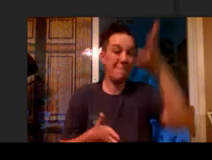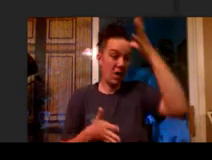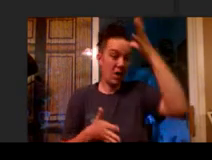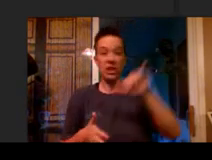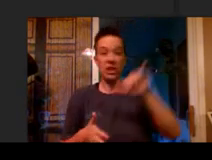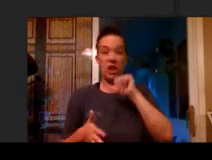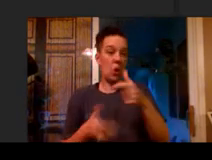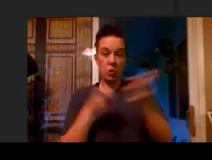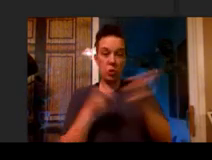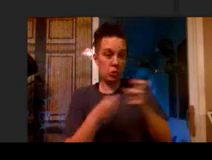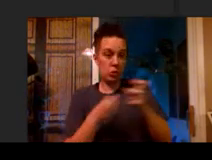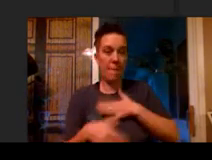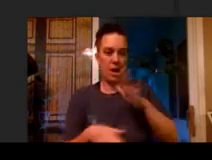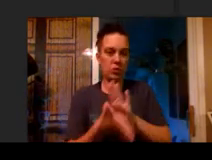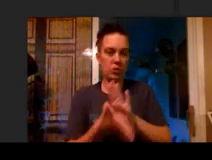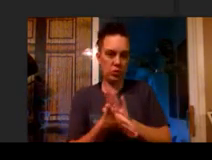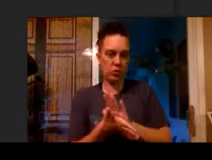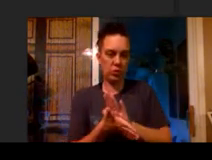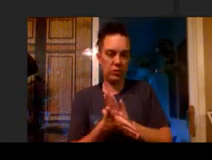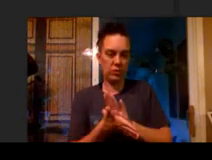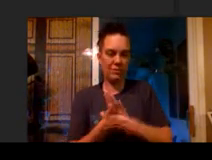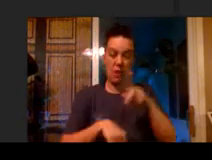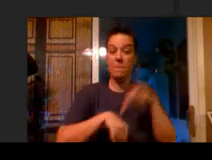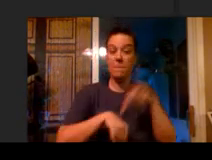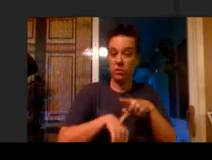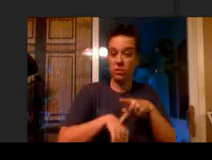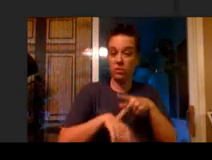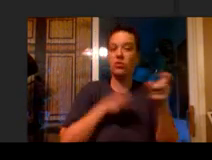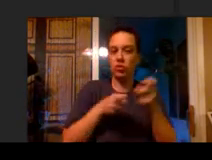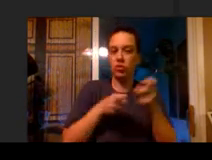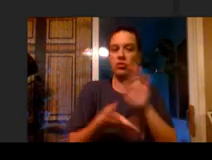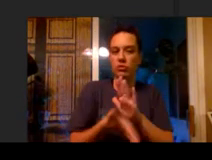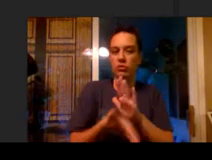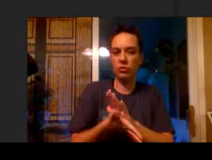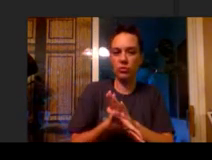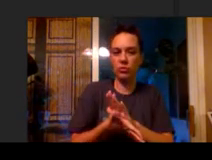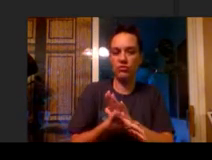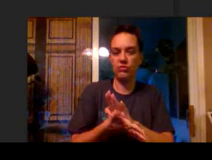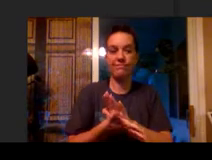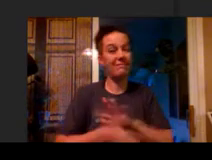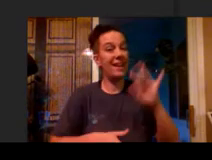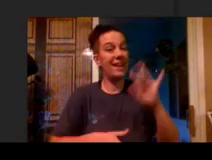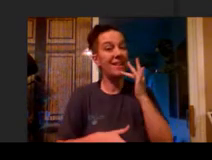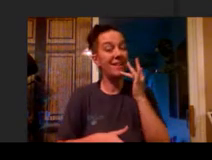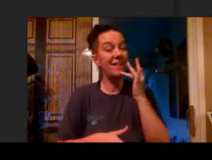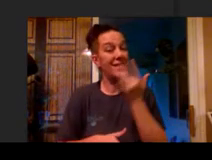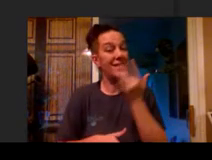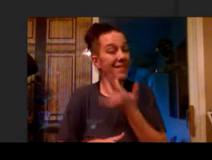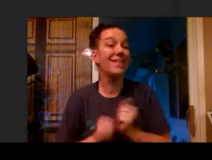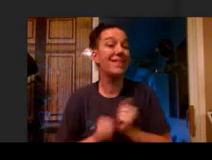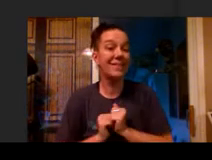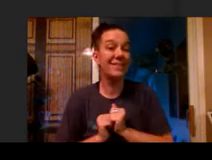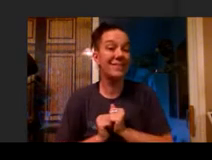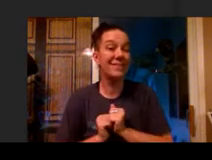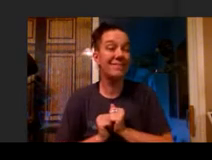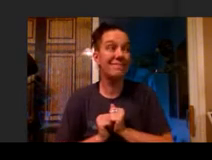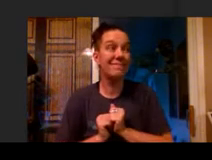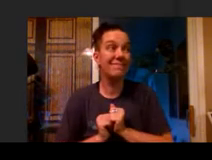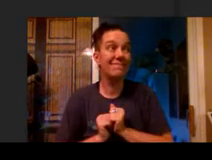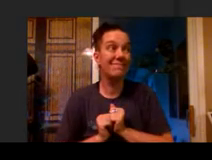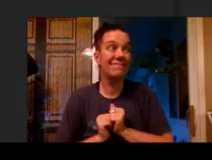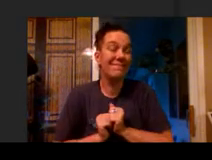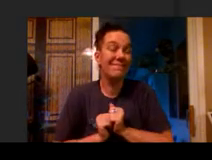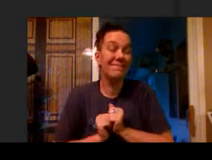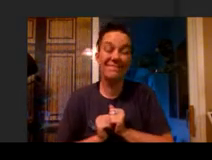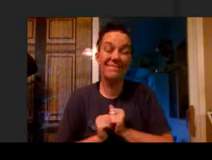school. The principal runs a school. Unfortunately, many parents don't understand that.